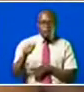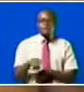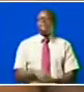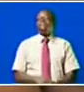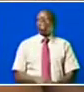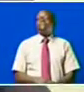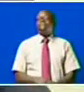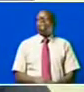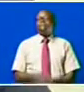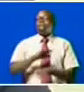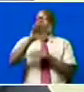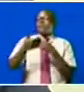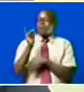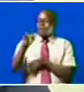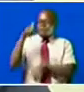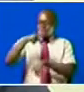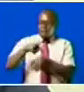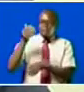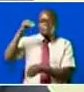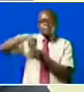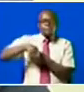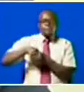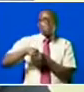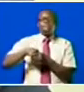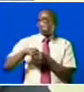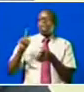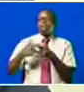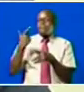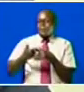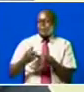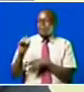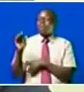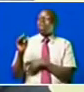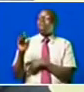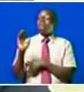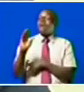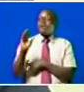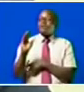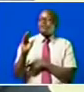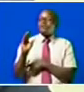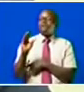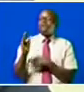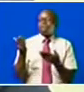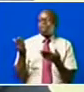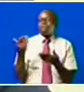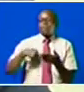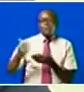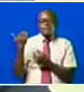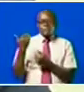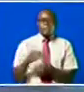excise, all that, when you take into consideration, then the cash flows didn't come through as we expected.